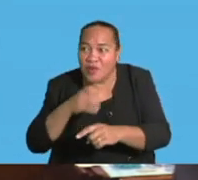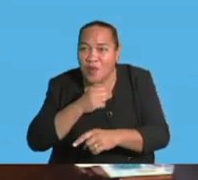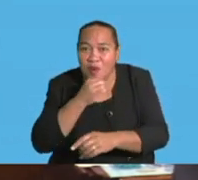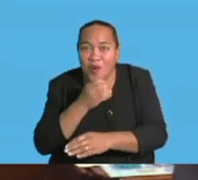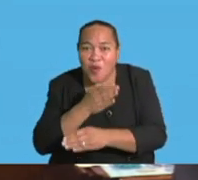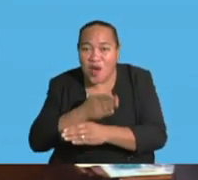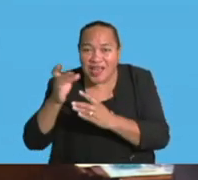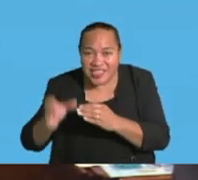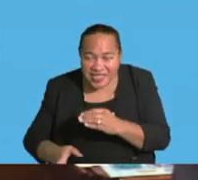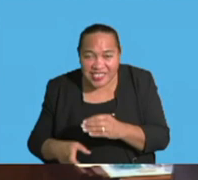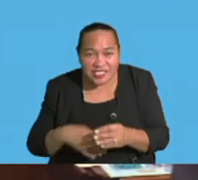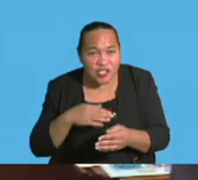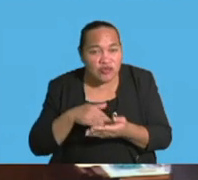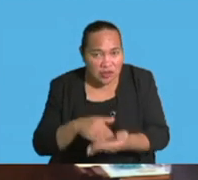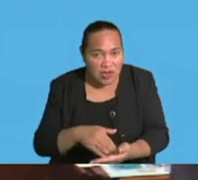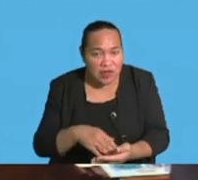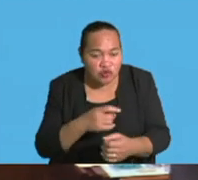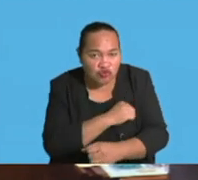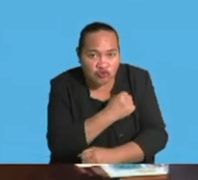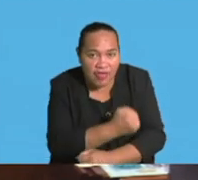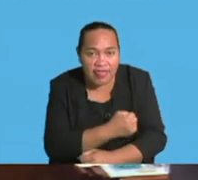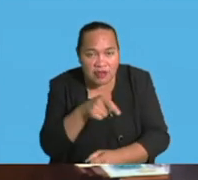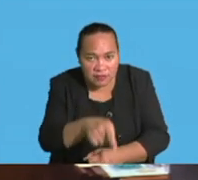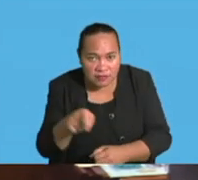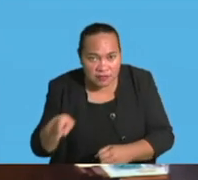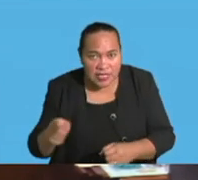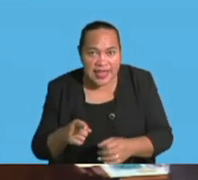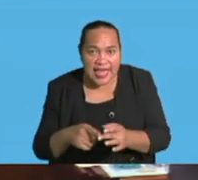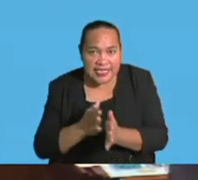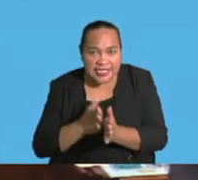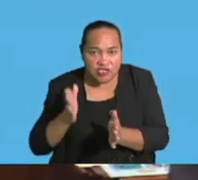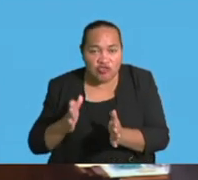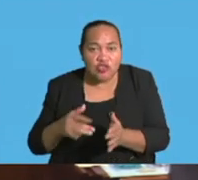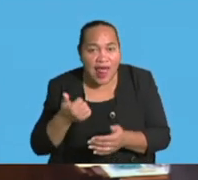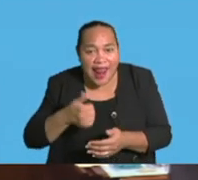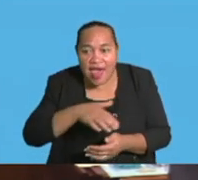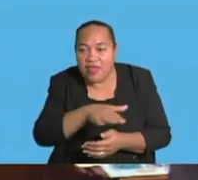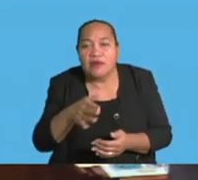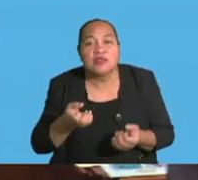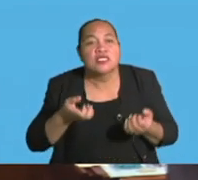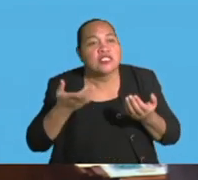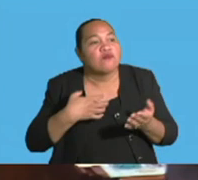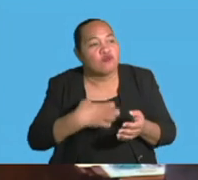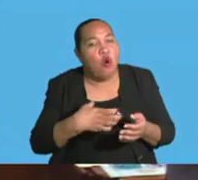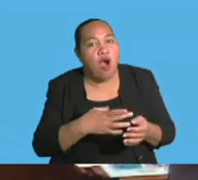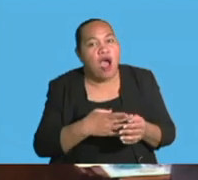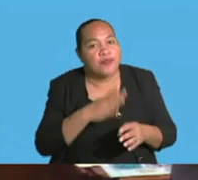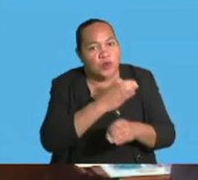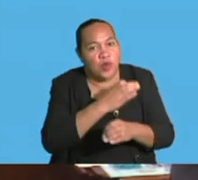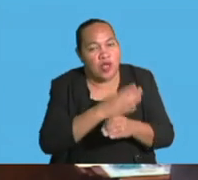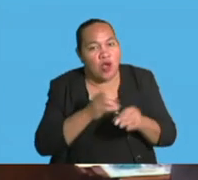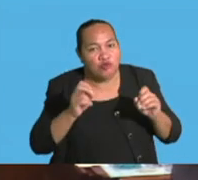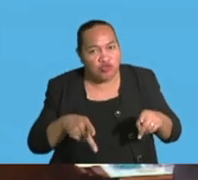its support towards strengthening the timber industry, allowing them to create more employment opportunities and contribute